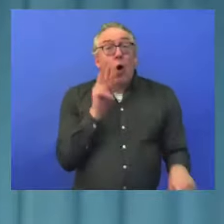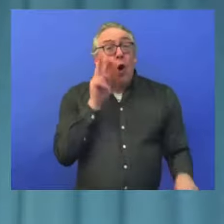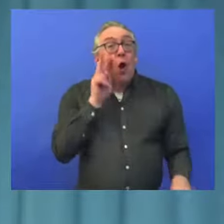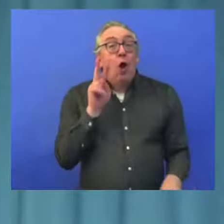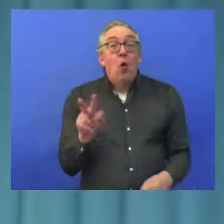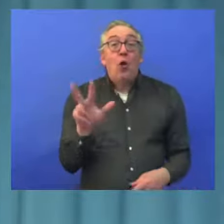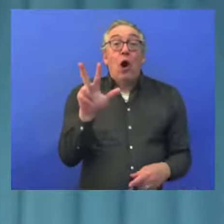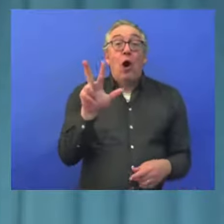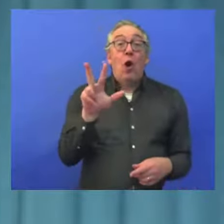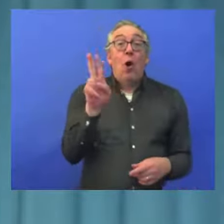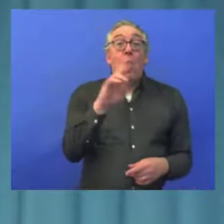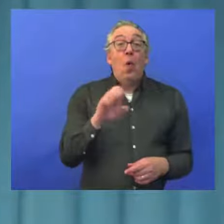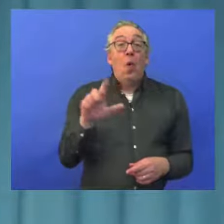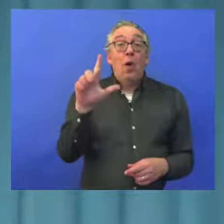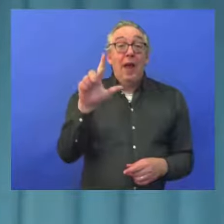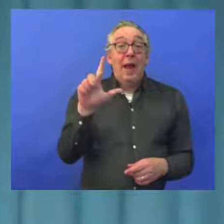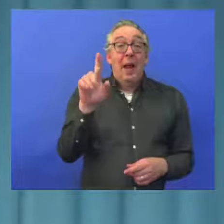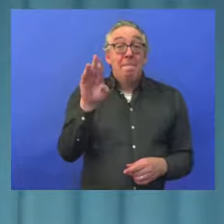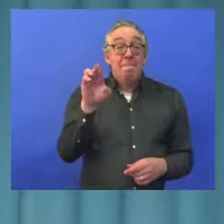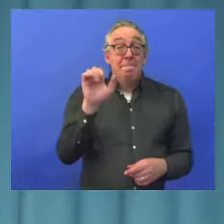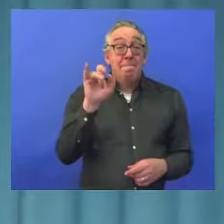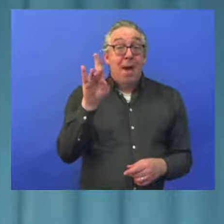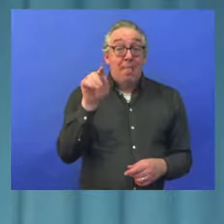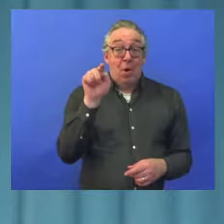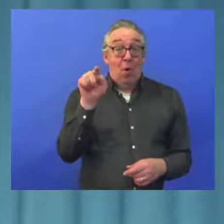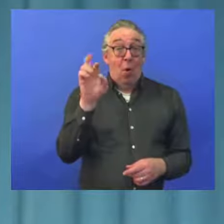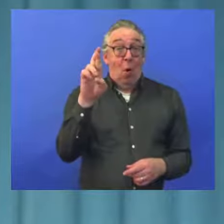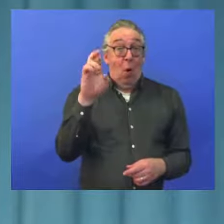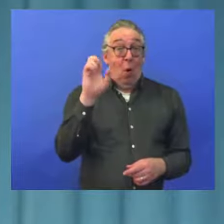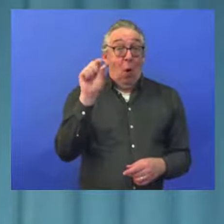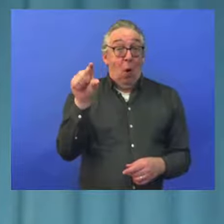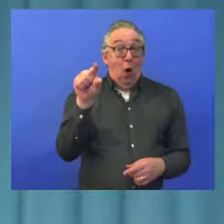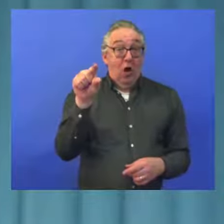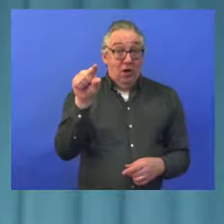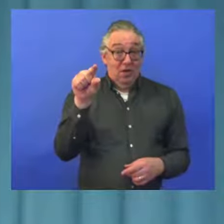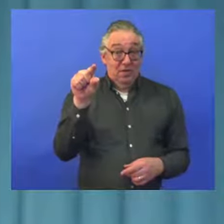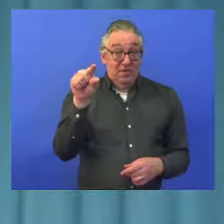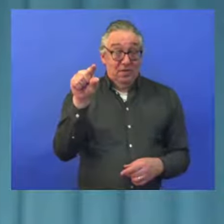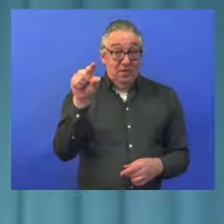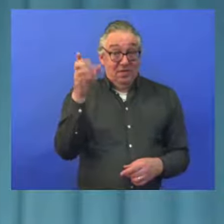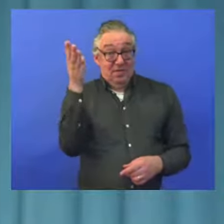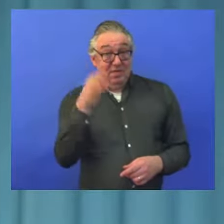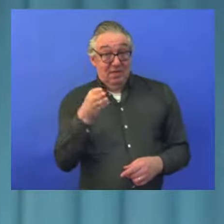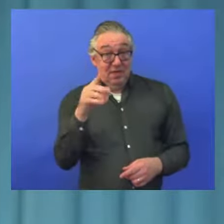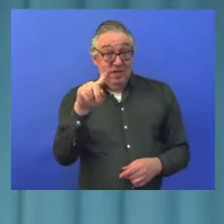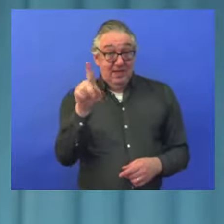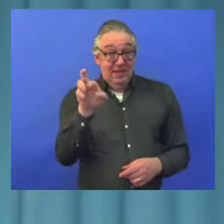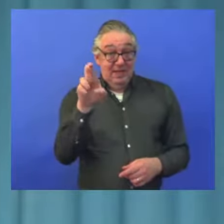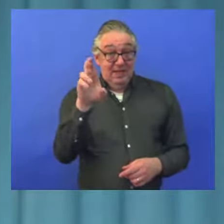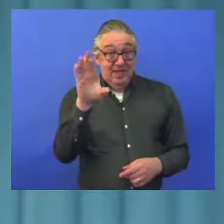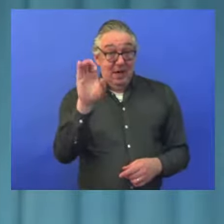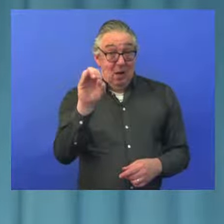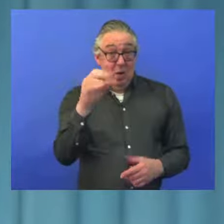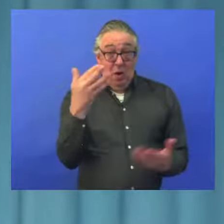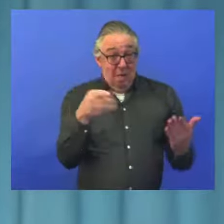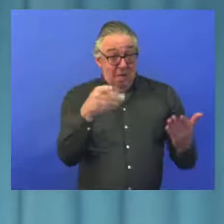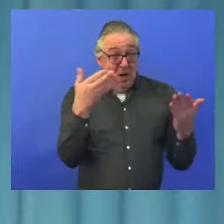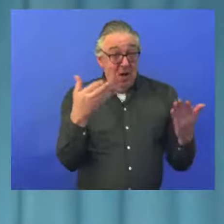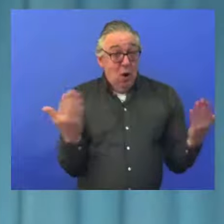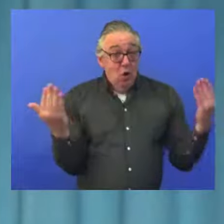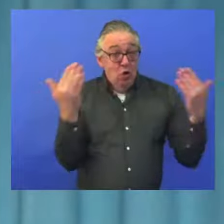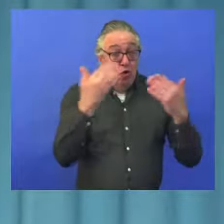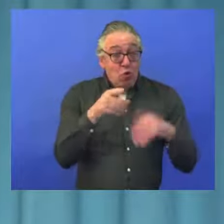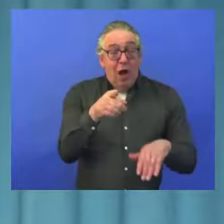waymap.org/0 to go out and mark accessibility of the places you maybe have lunch or dinner tonight, or